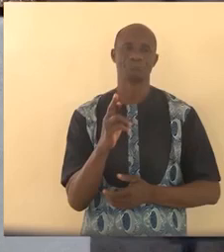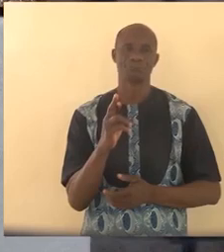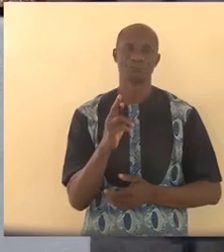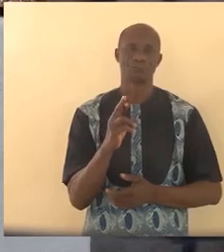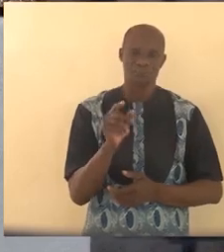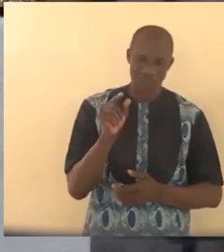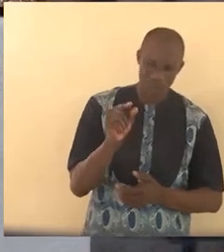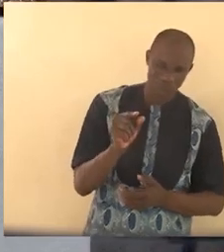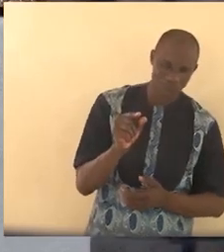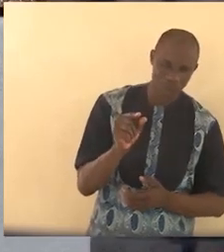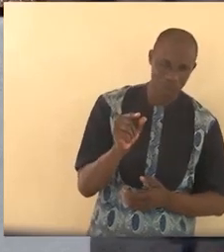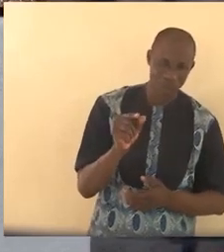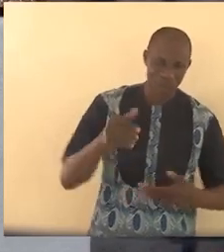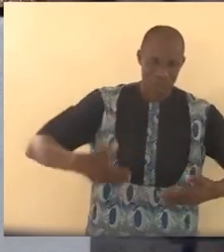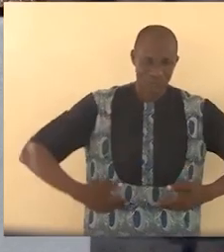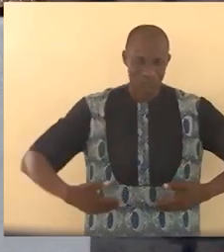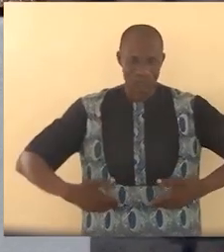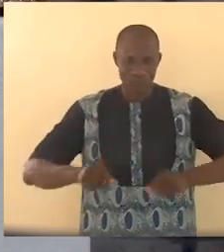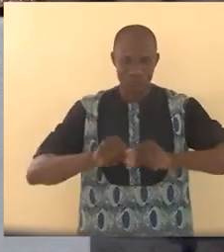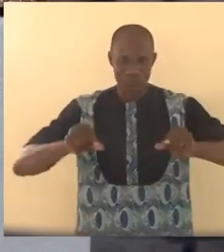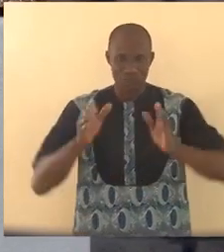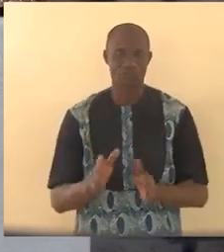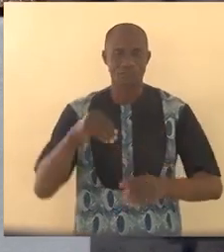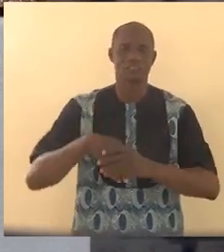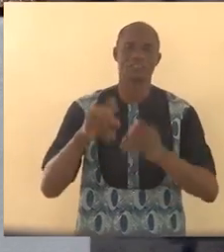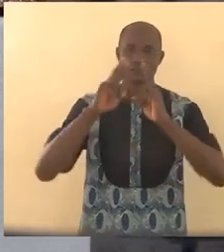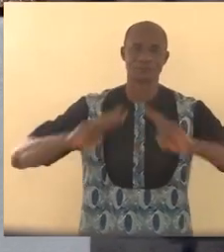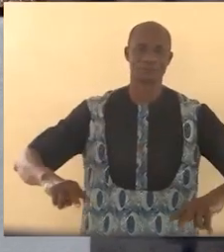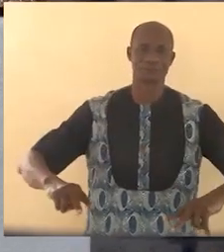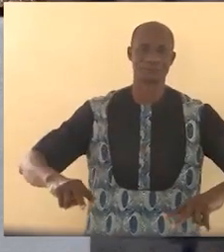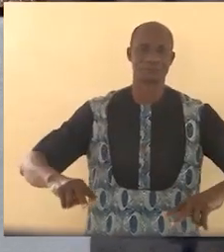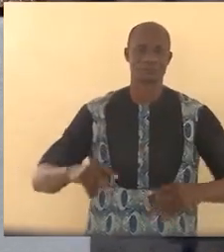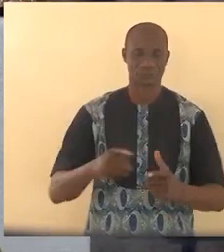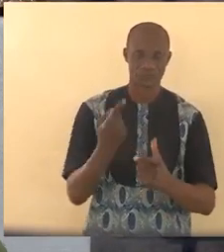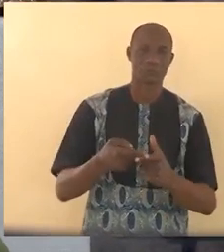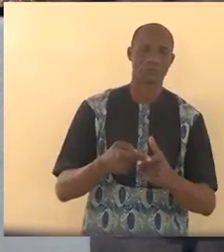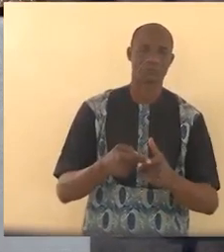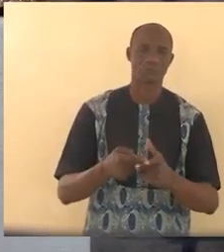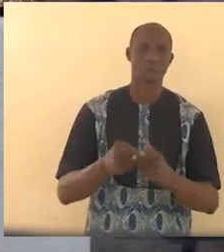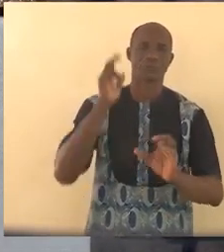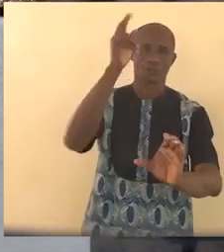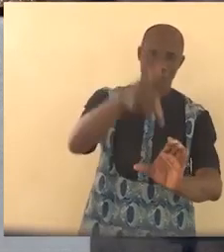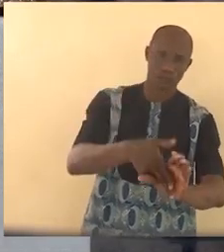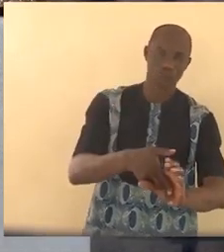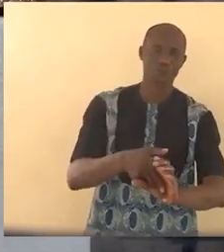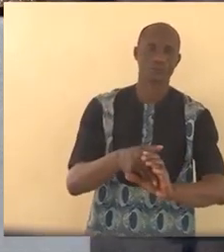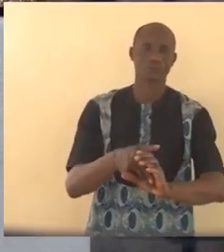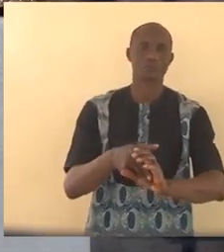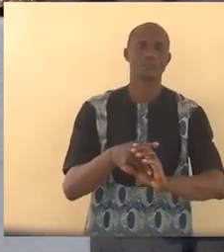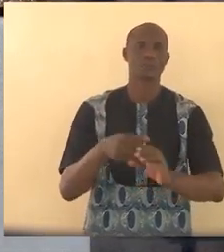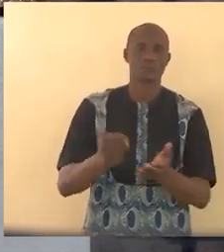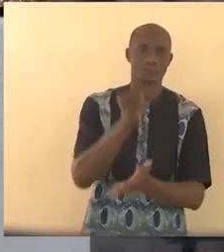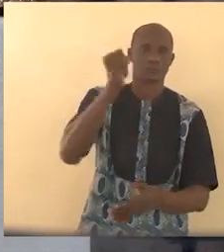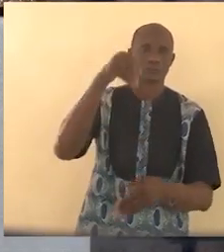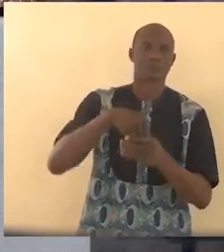You are a petty young graduate in the village, and then you join the government day secondary school